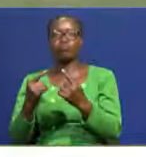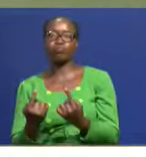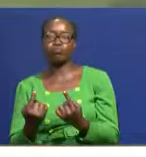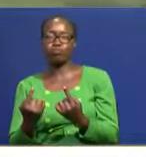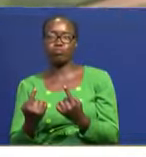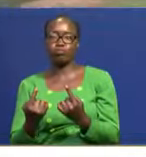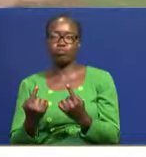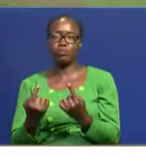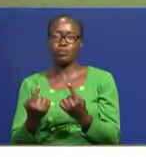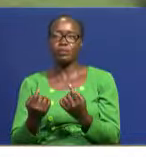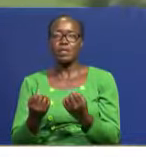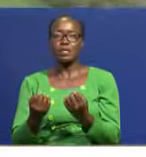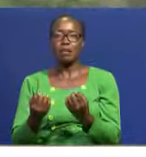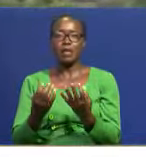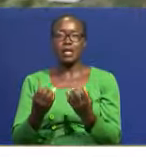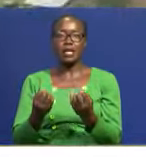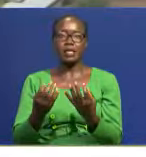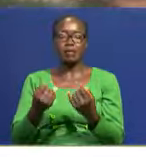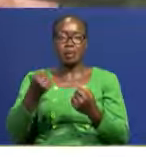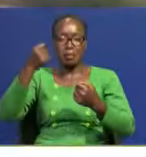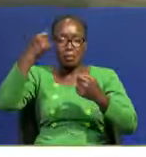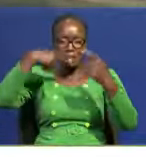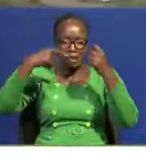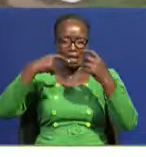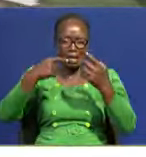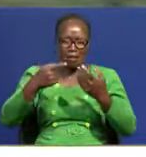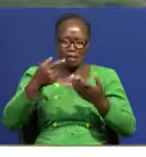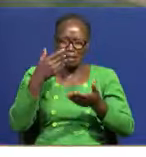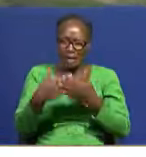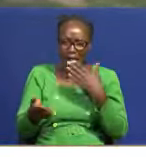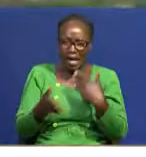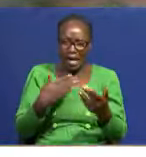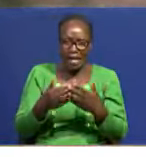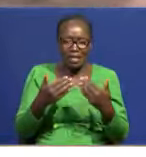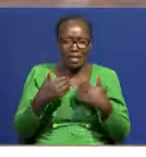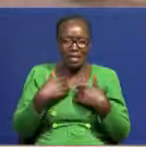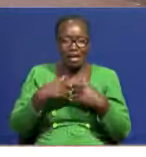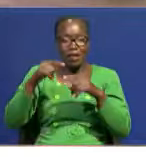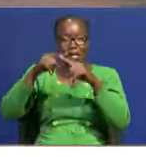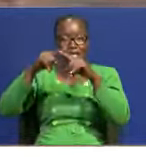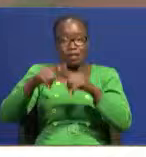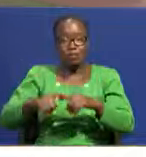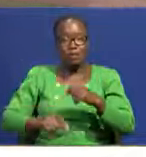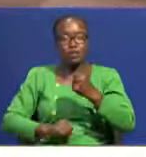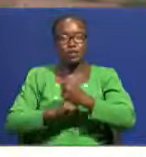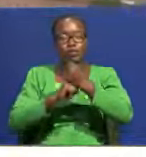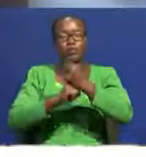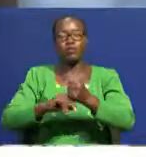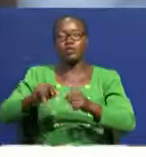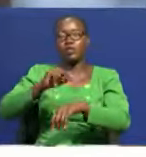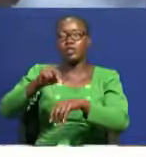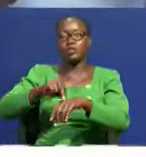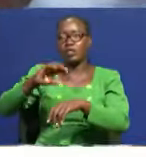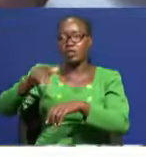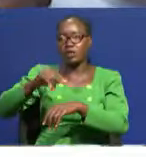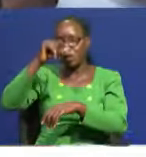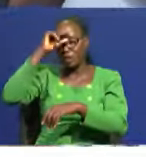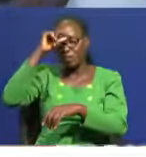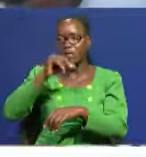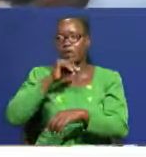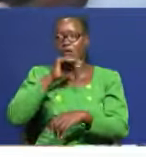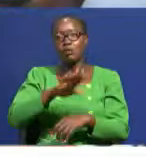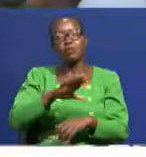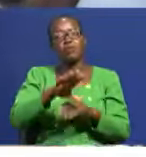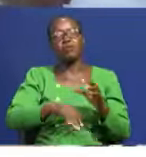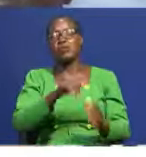In the aftermath, many are mourning with no possession and depending on humanitarian aid from the national and county governments.